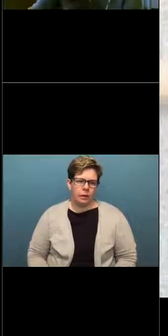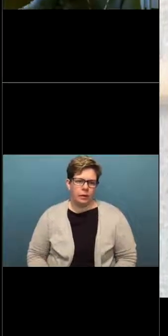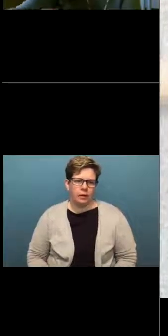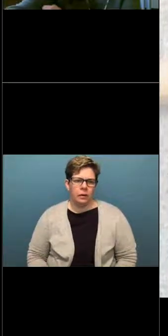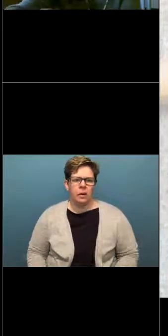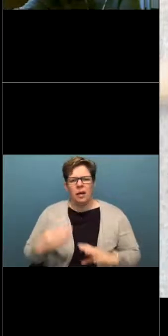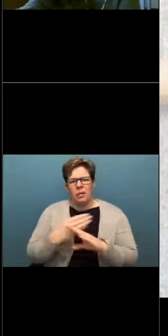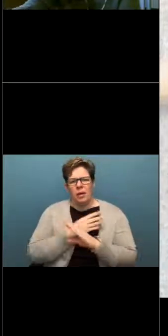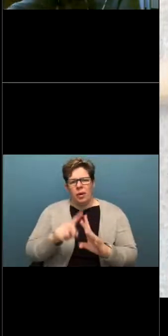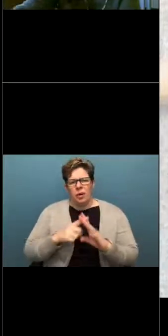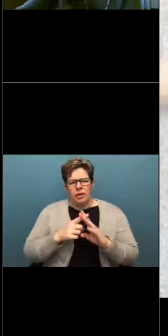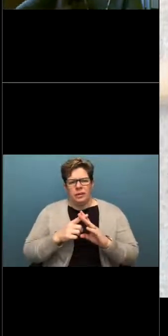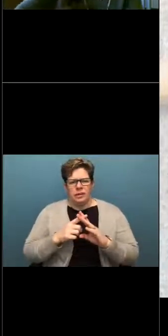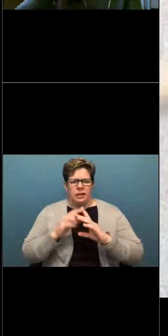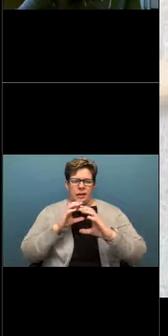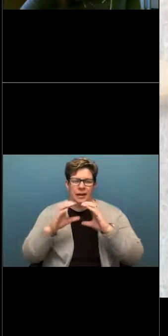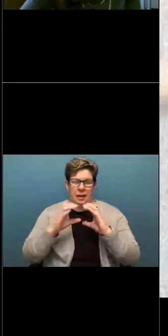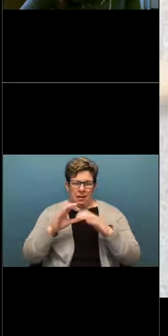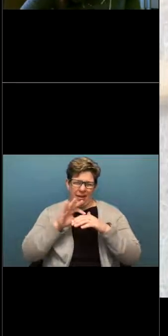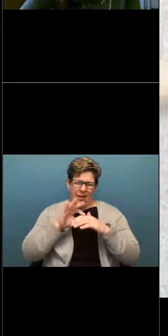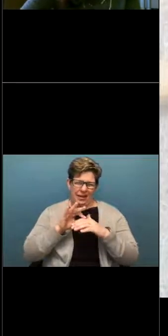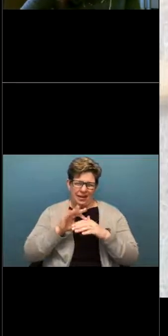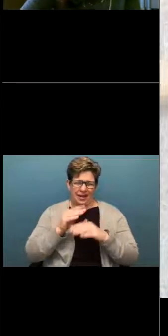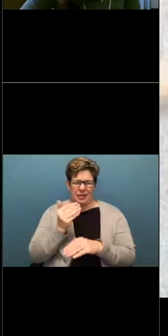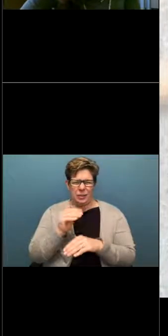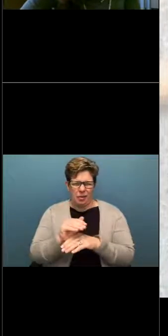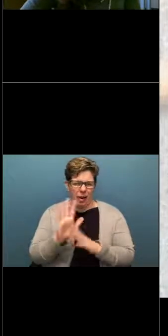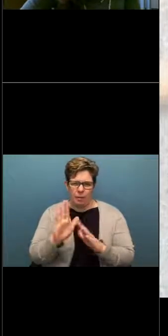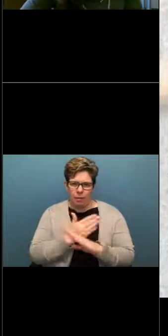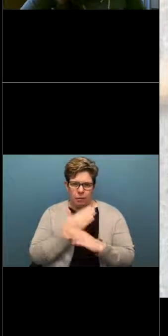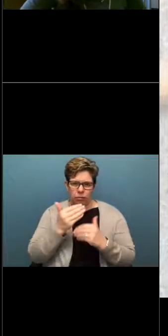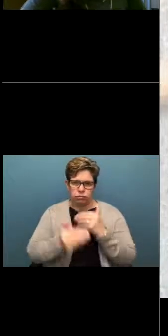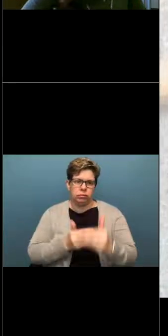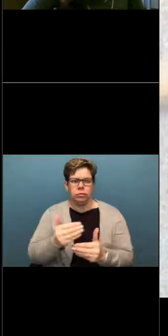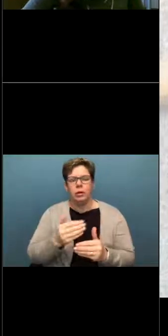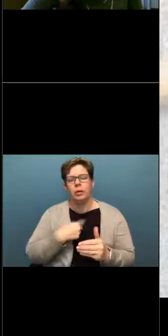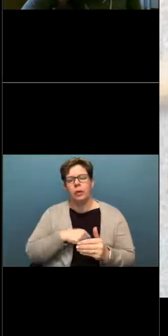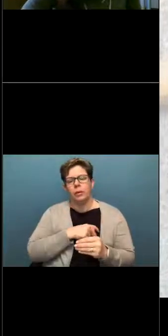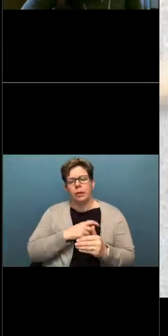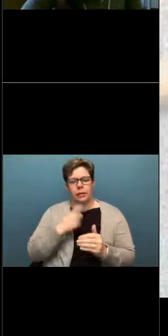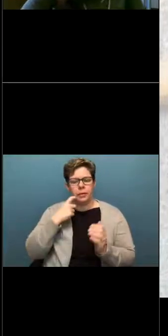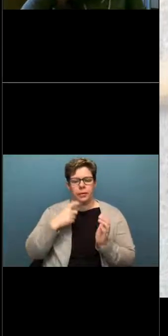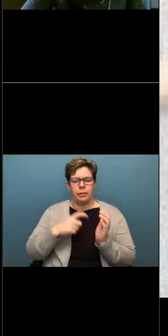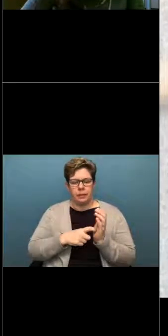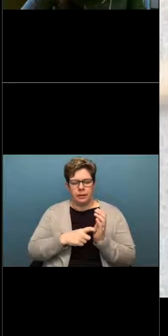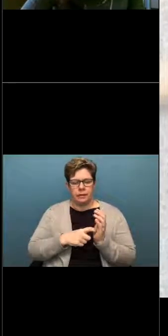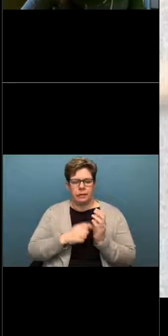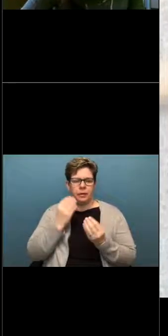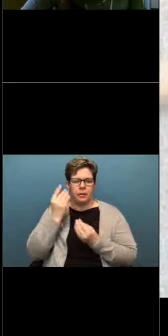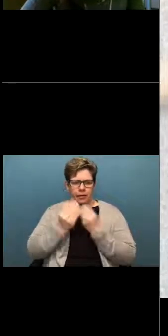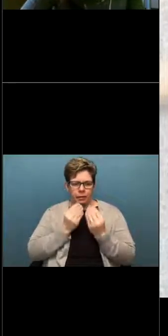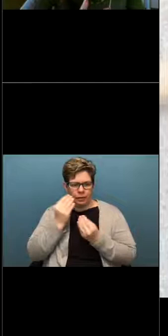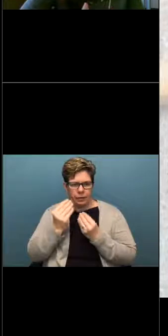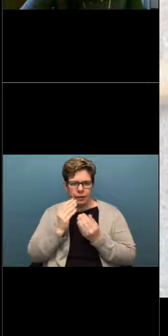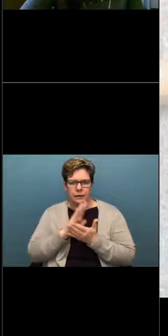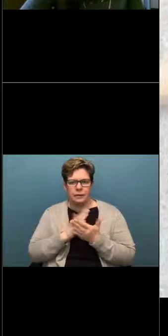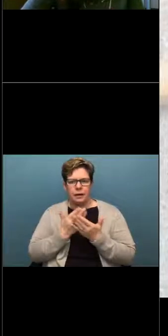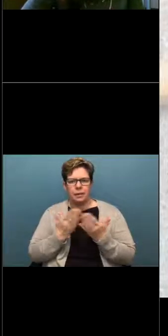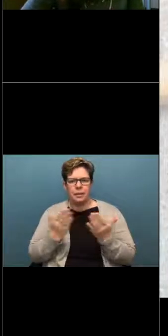bulk of the communication content this evening, it's really important that we recognize and acknowledge and reflect on some things that